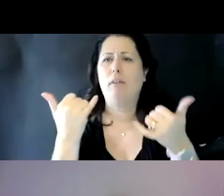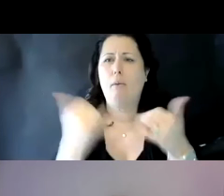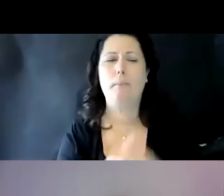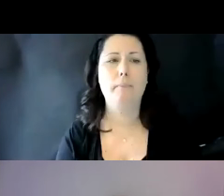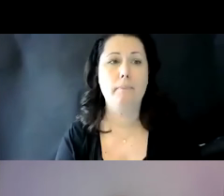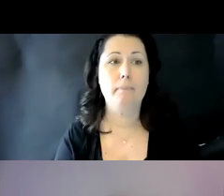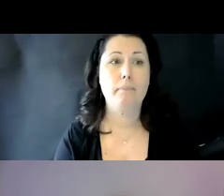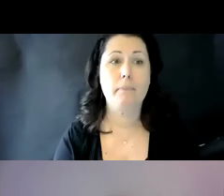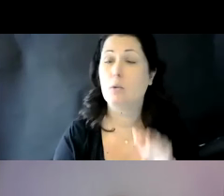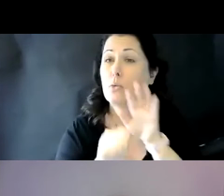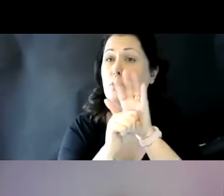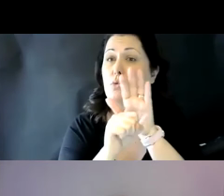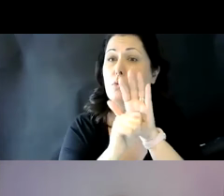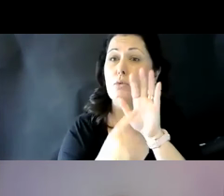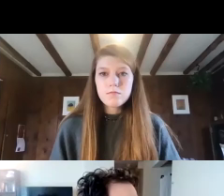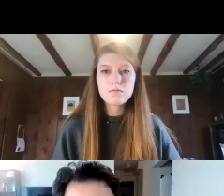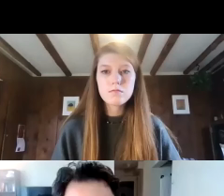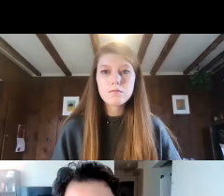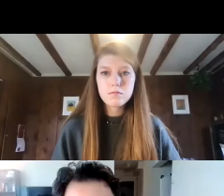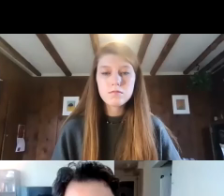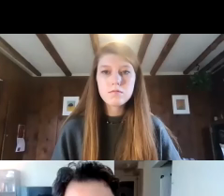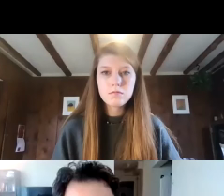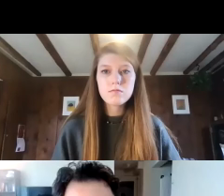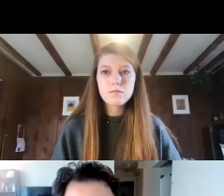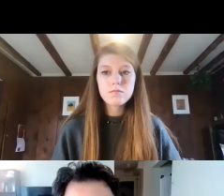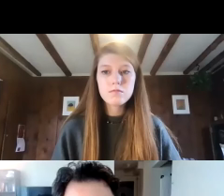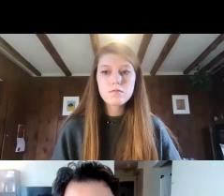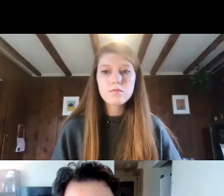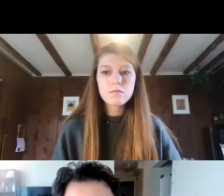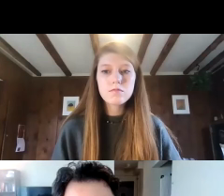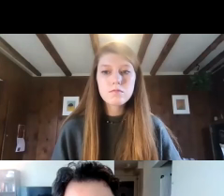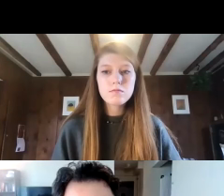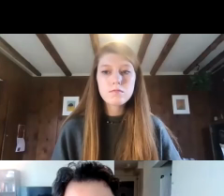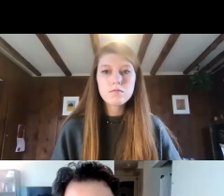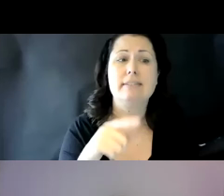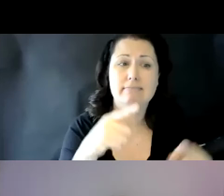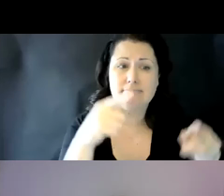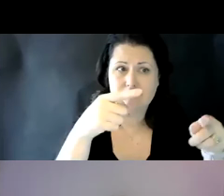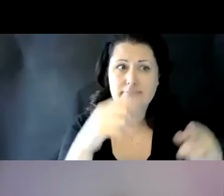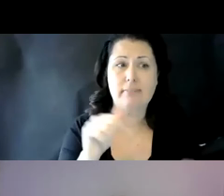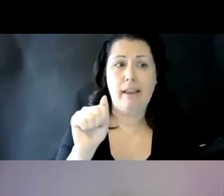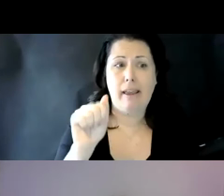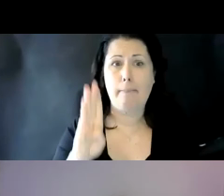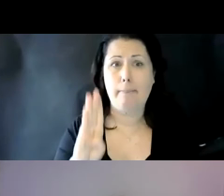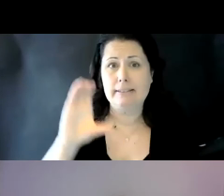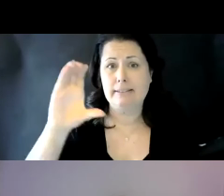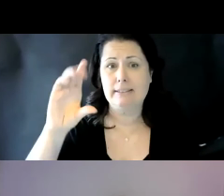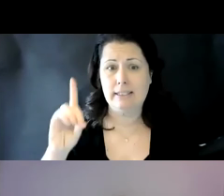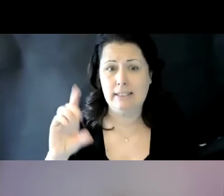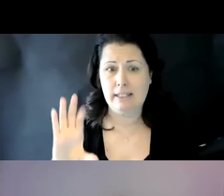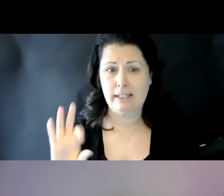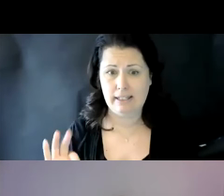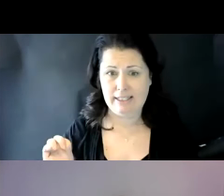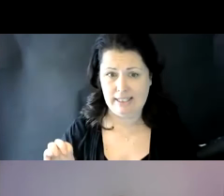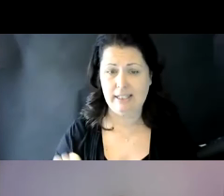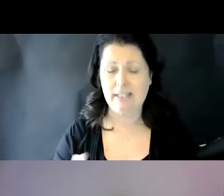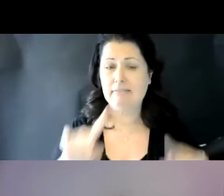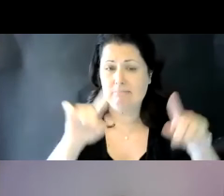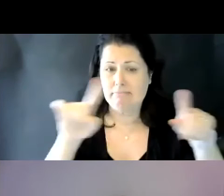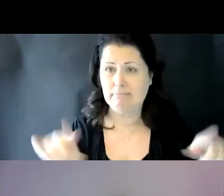an indication, look, these are the 5 factors: substance use, self-care, relationships, material resources, outlook